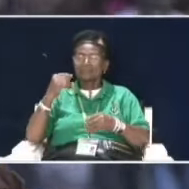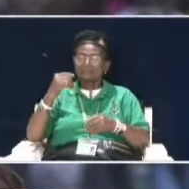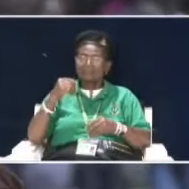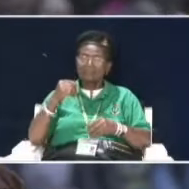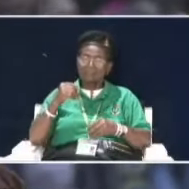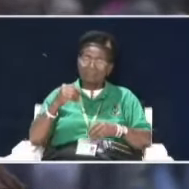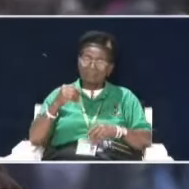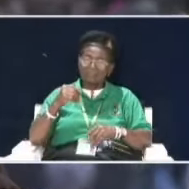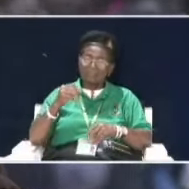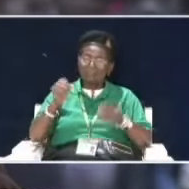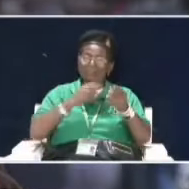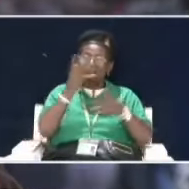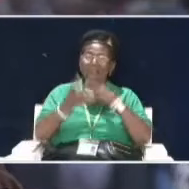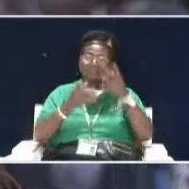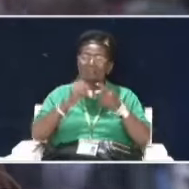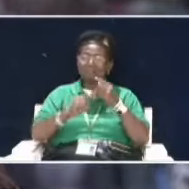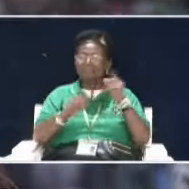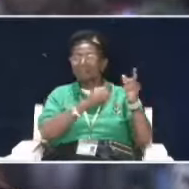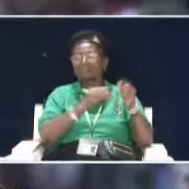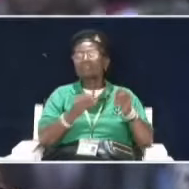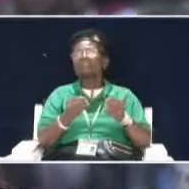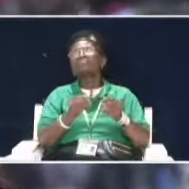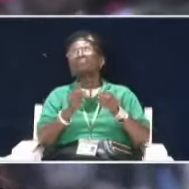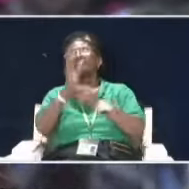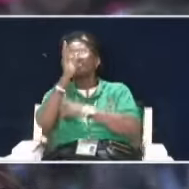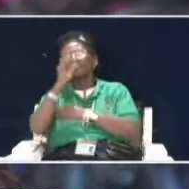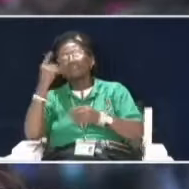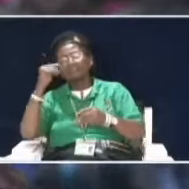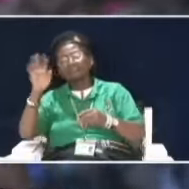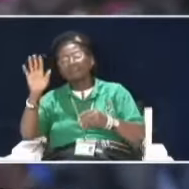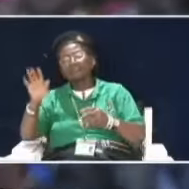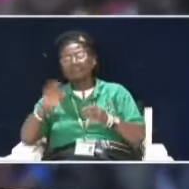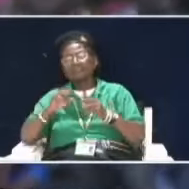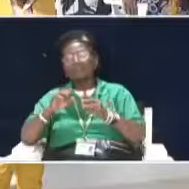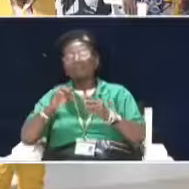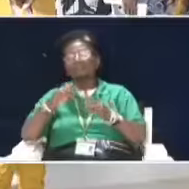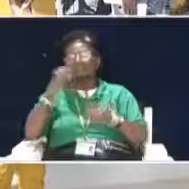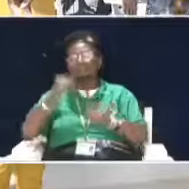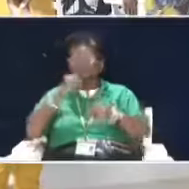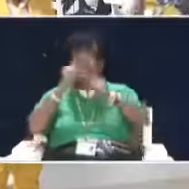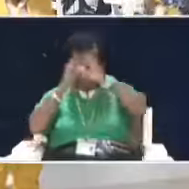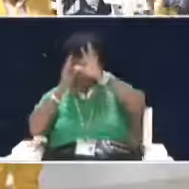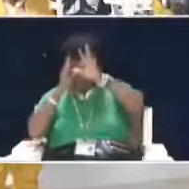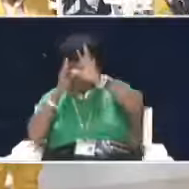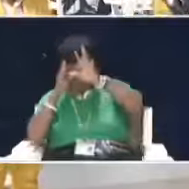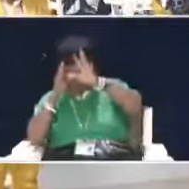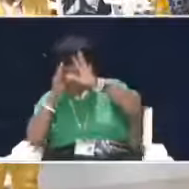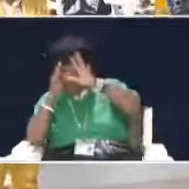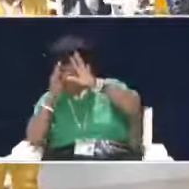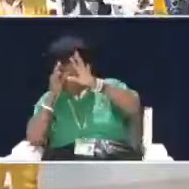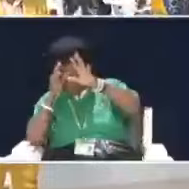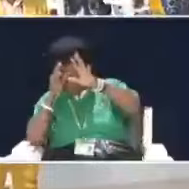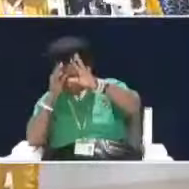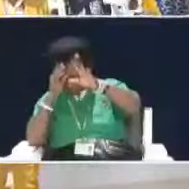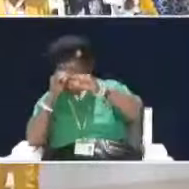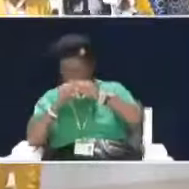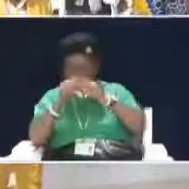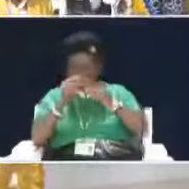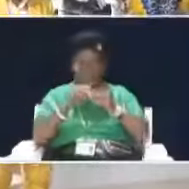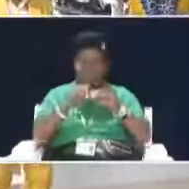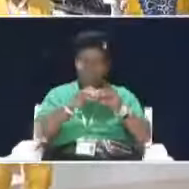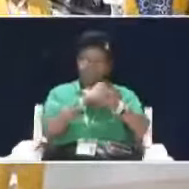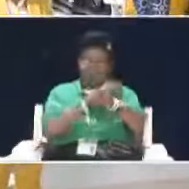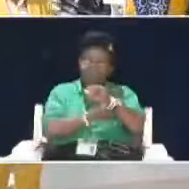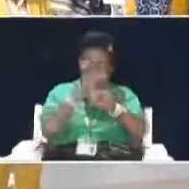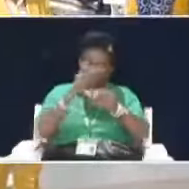town, for your village, for your root. You say, Father, In the mighty name of